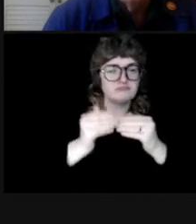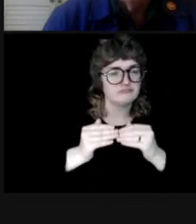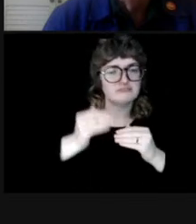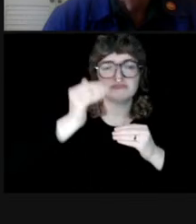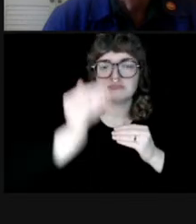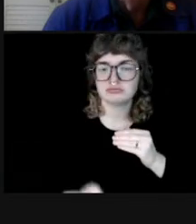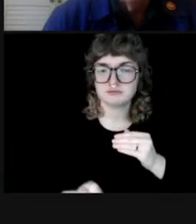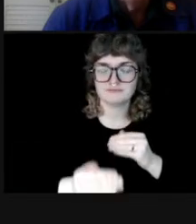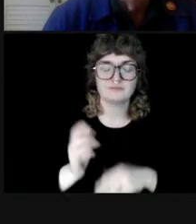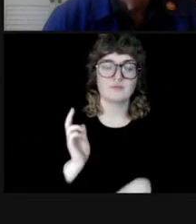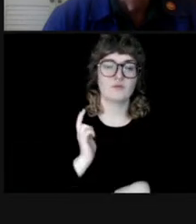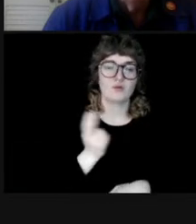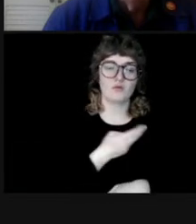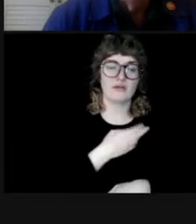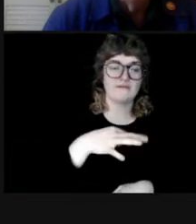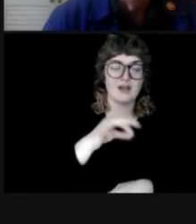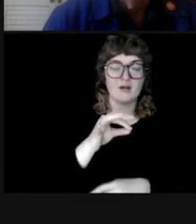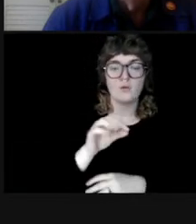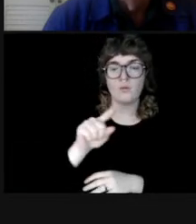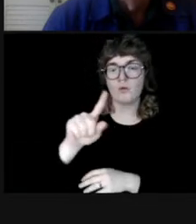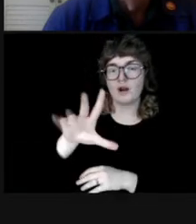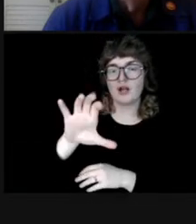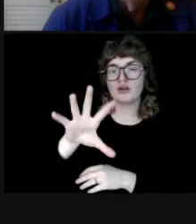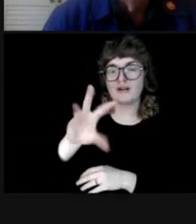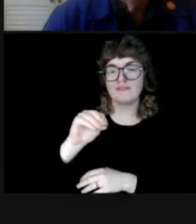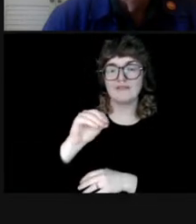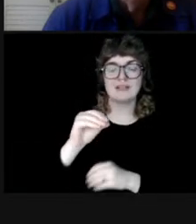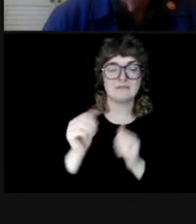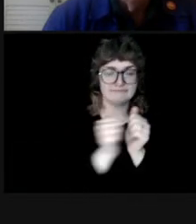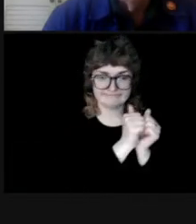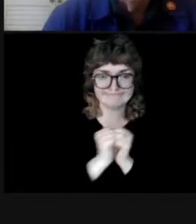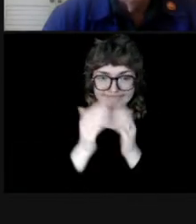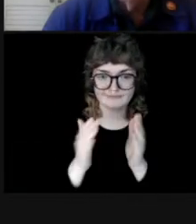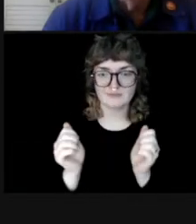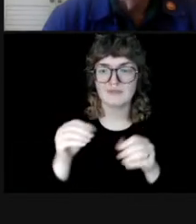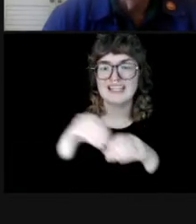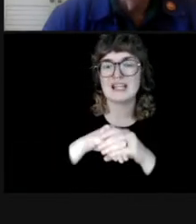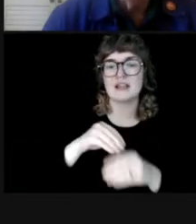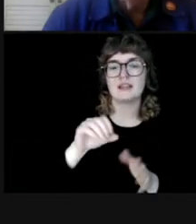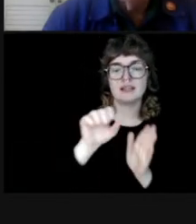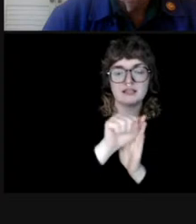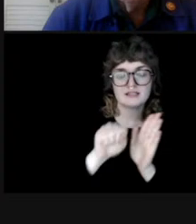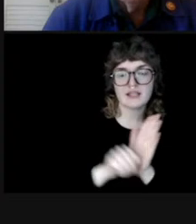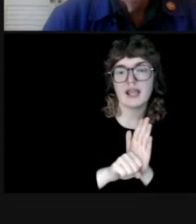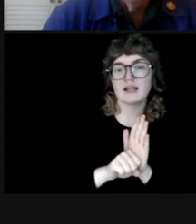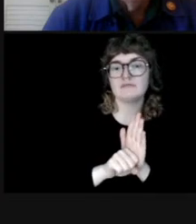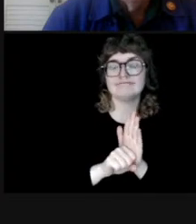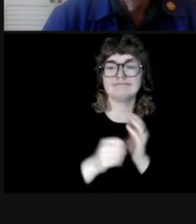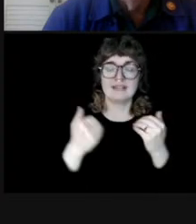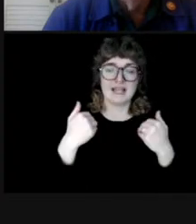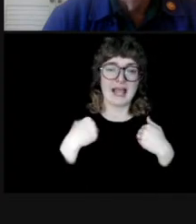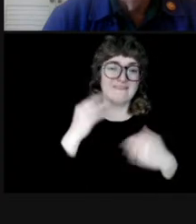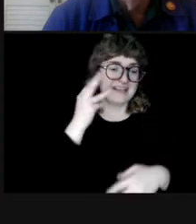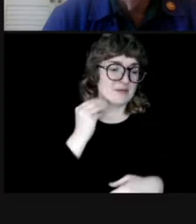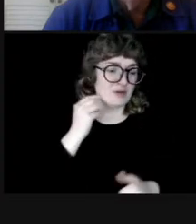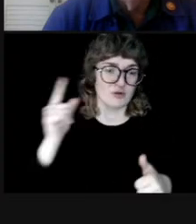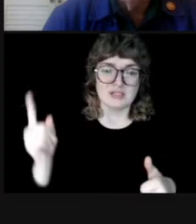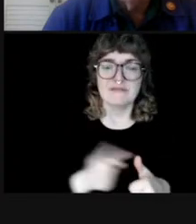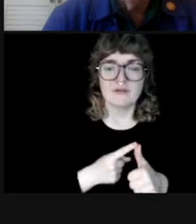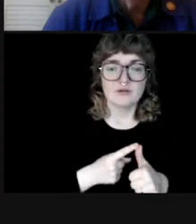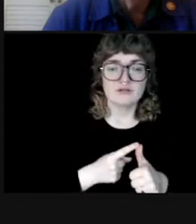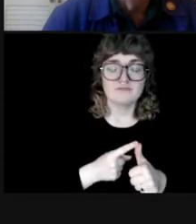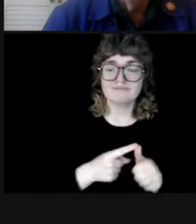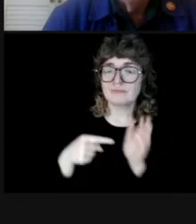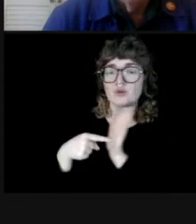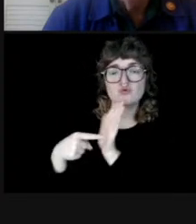over 150 partners around the state who own one or more of these firsts. They can use them to feature their